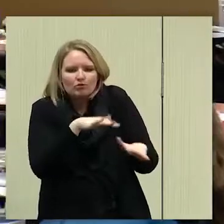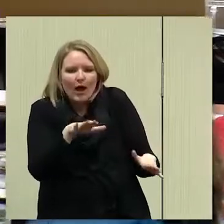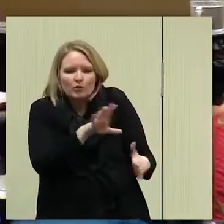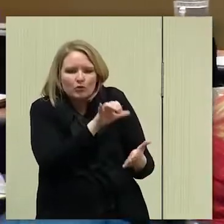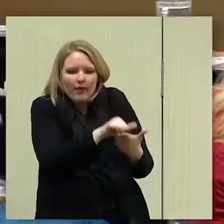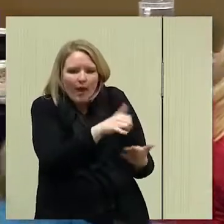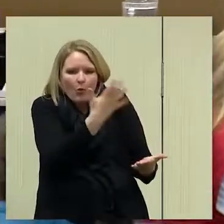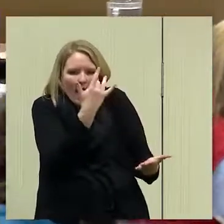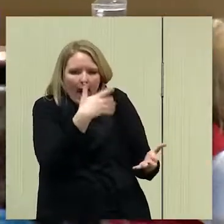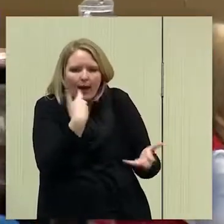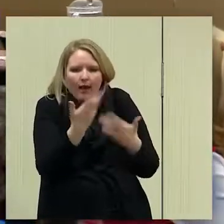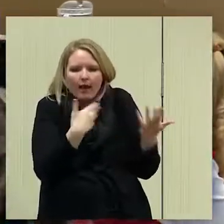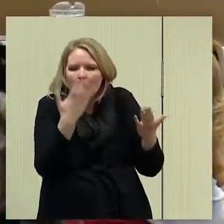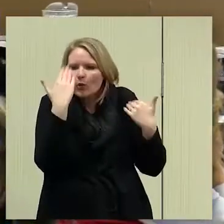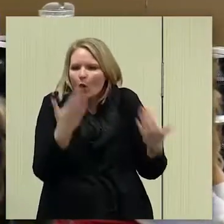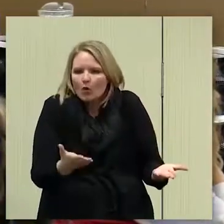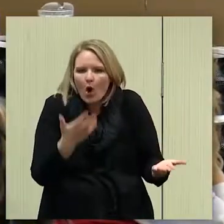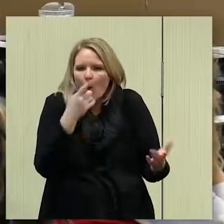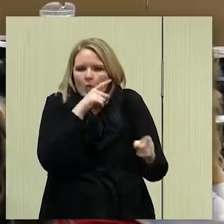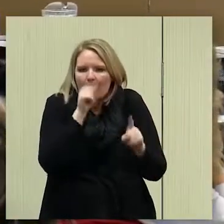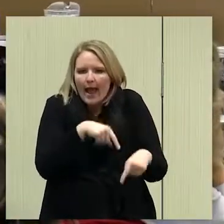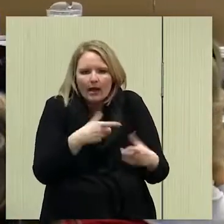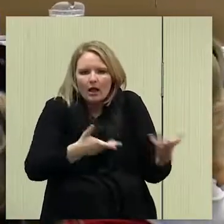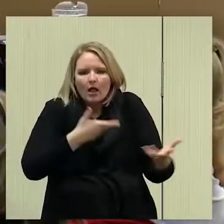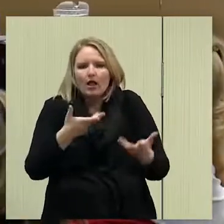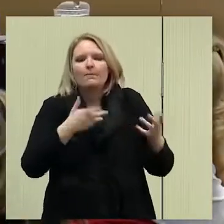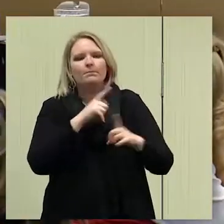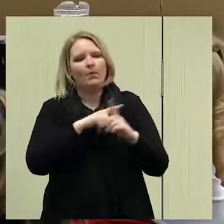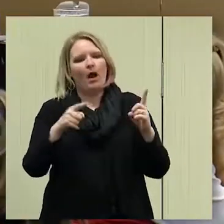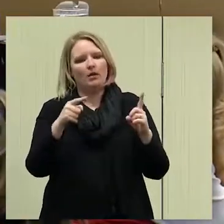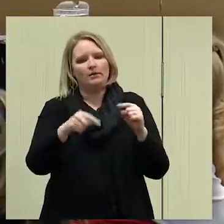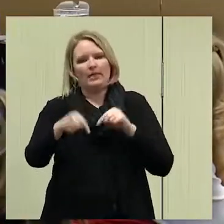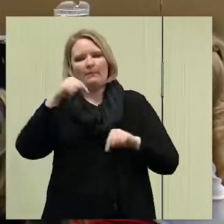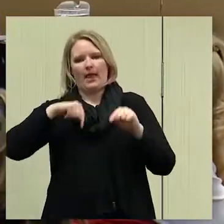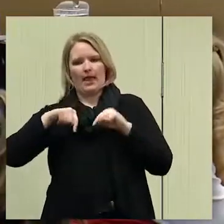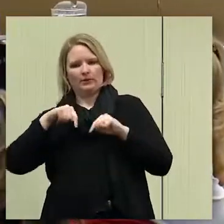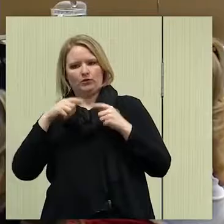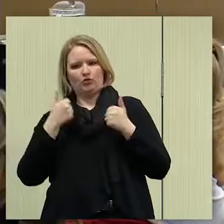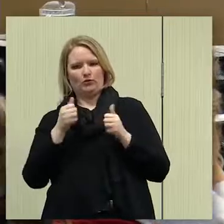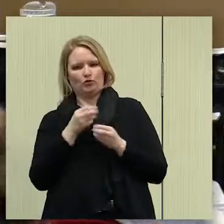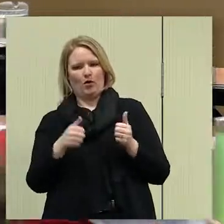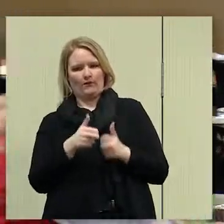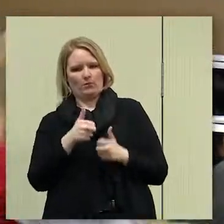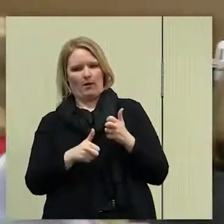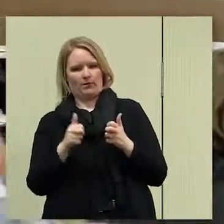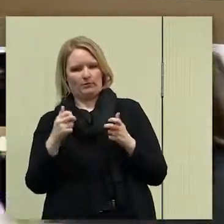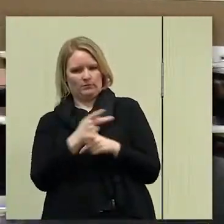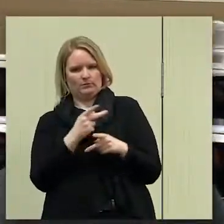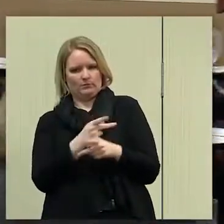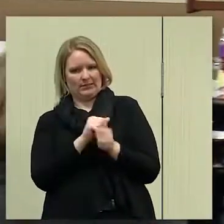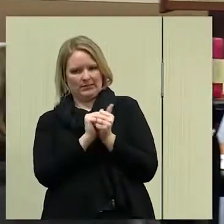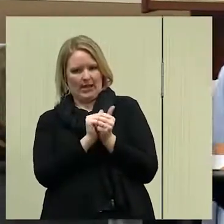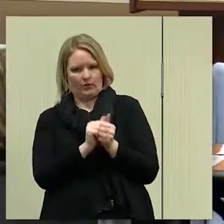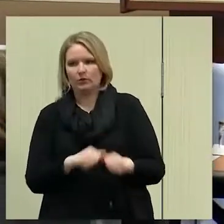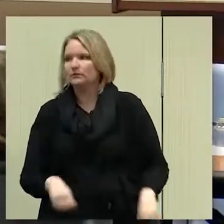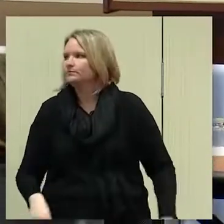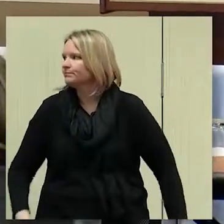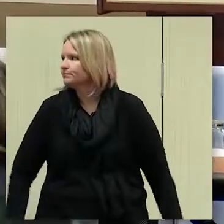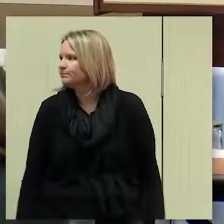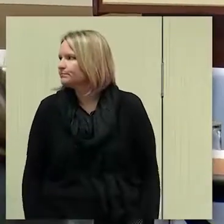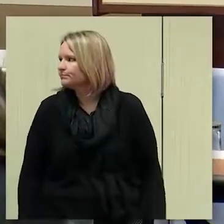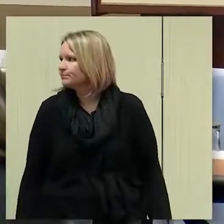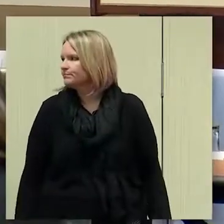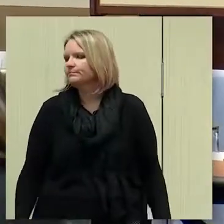something, why we were, we may not know why we reacted the way we did, but okay, let's step back, we'll try to problem solve. Okay, let's think about teams